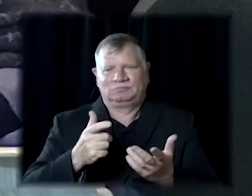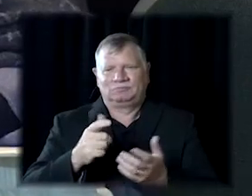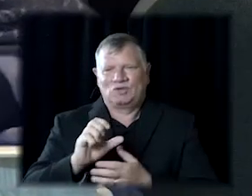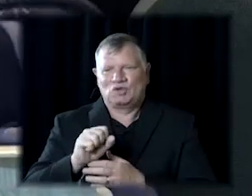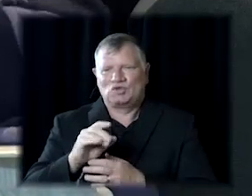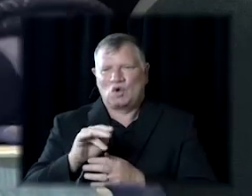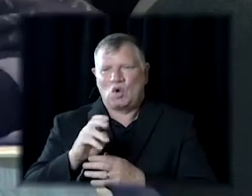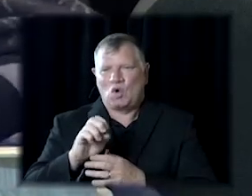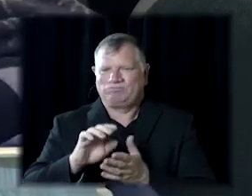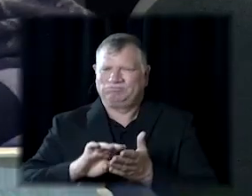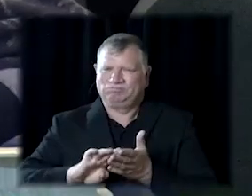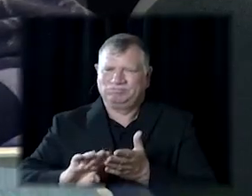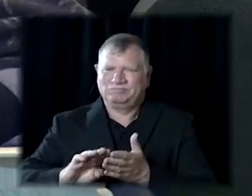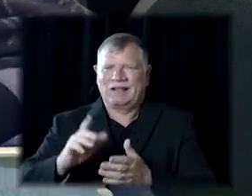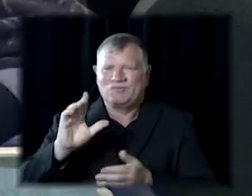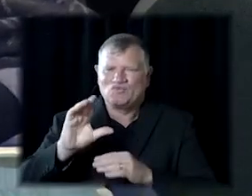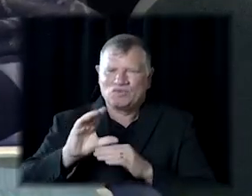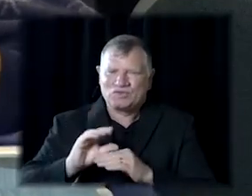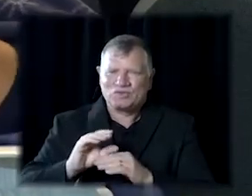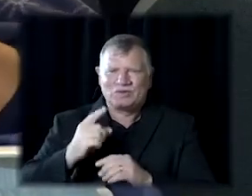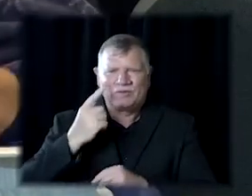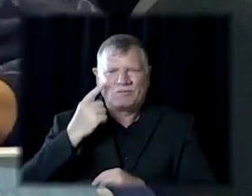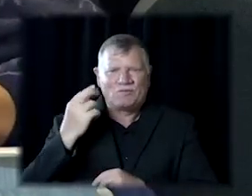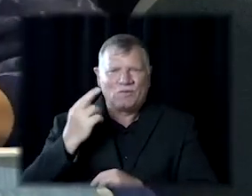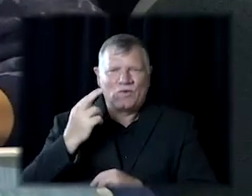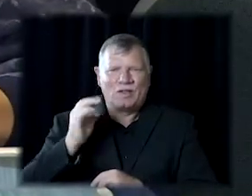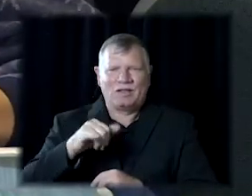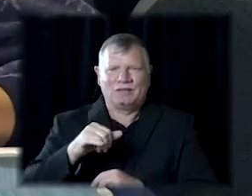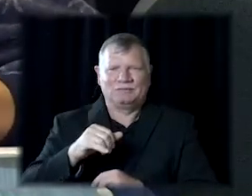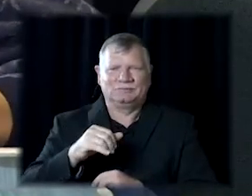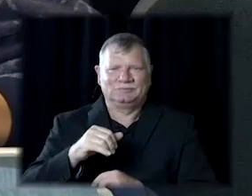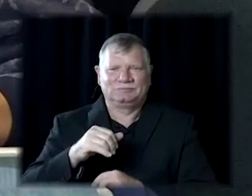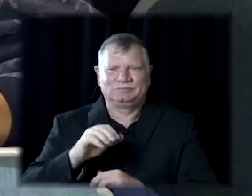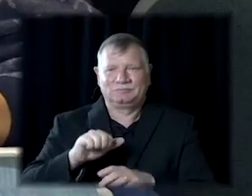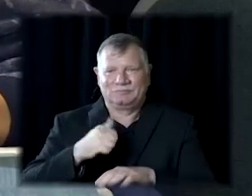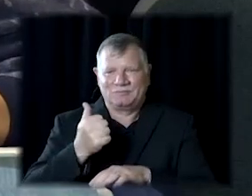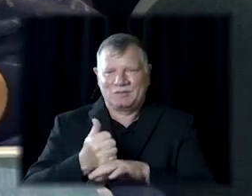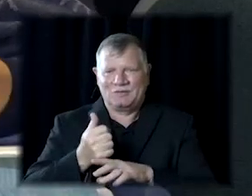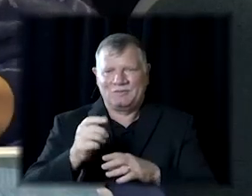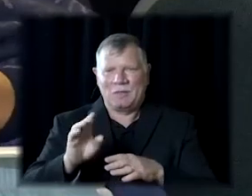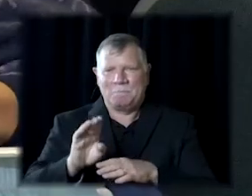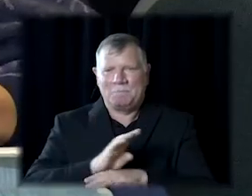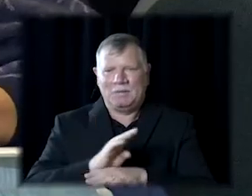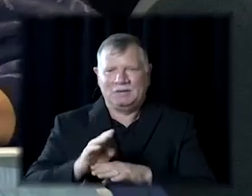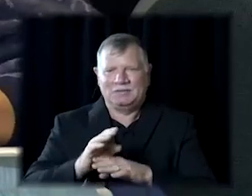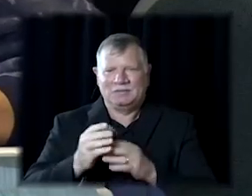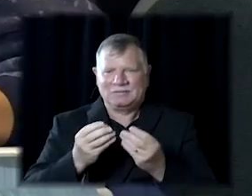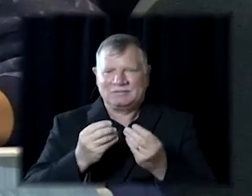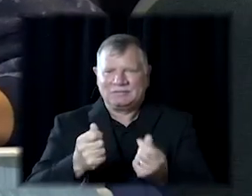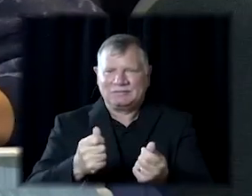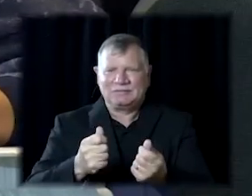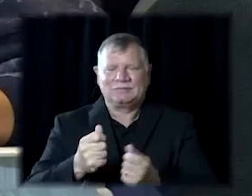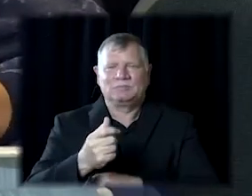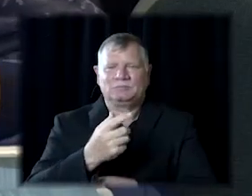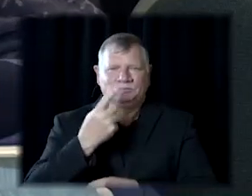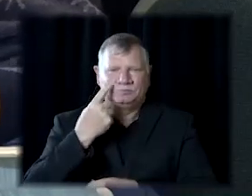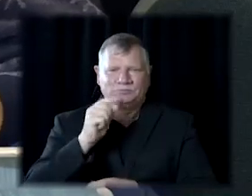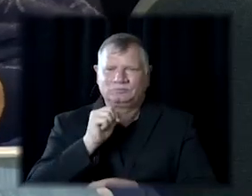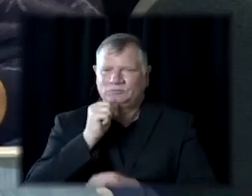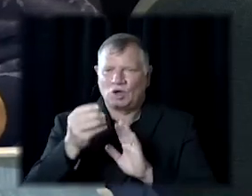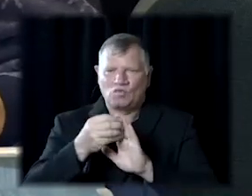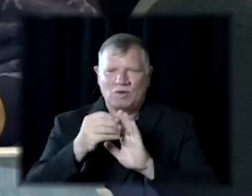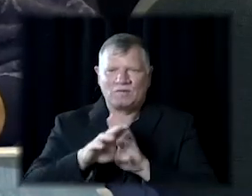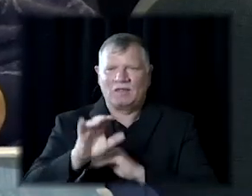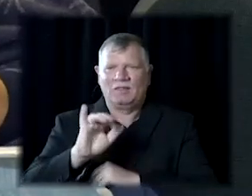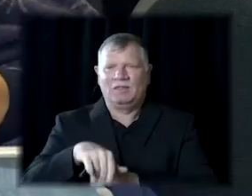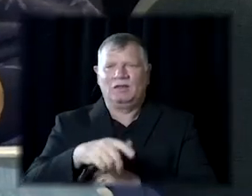been moved out and somewhat reduced, because the implementation plans for the ease of doing business do not reflect perhaps as much